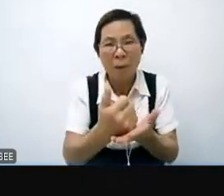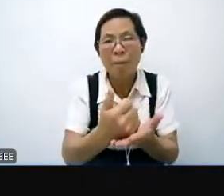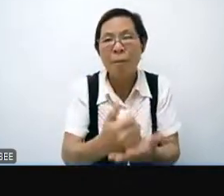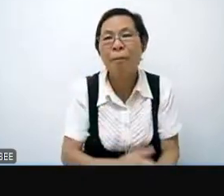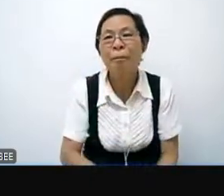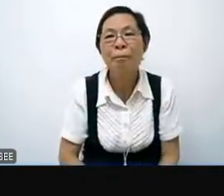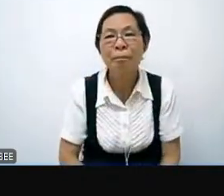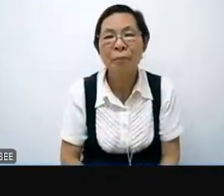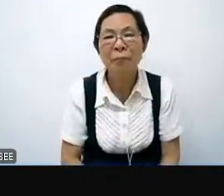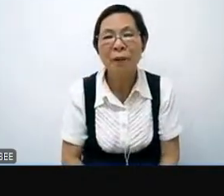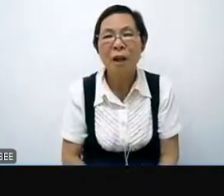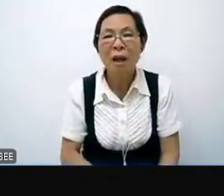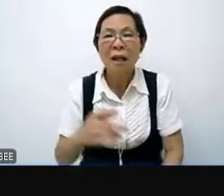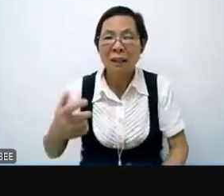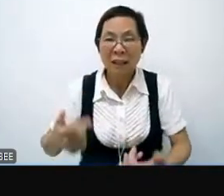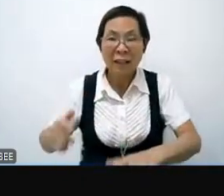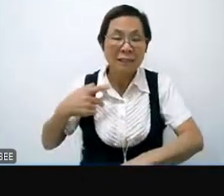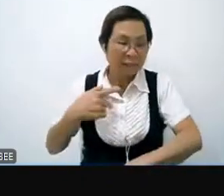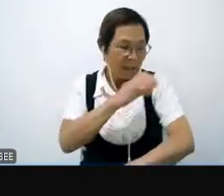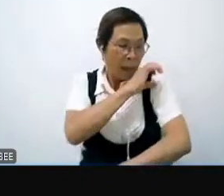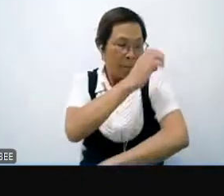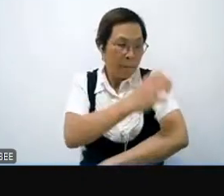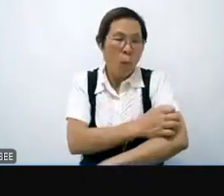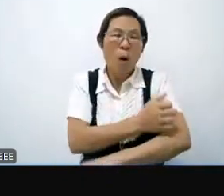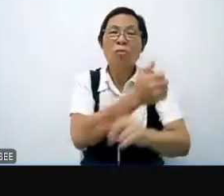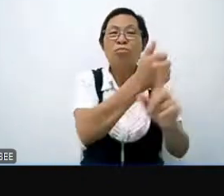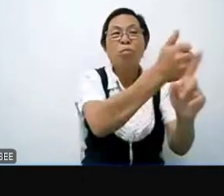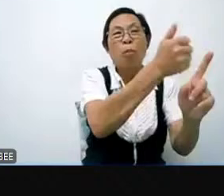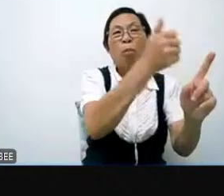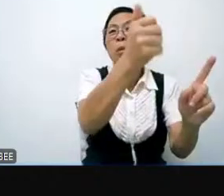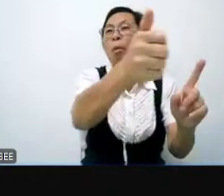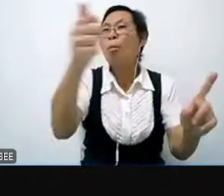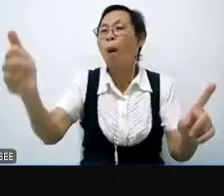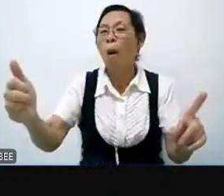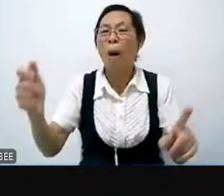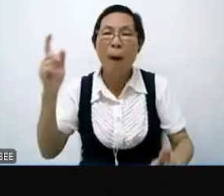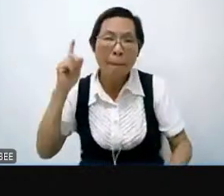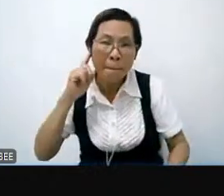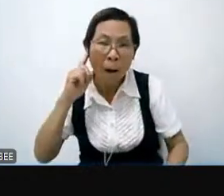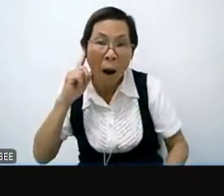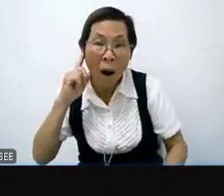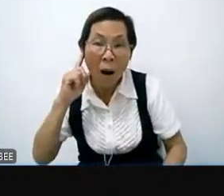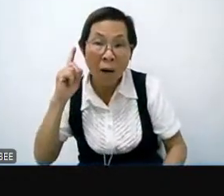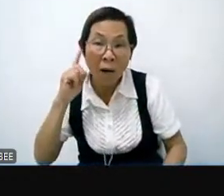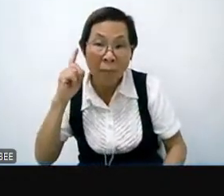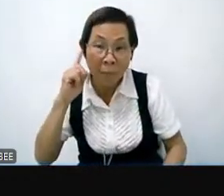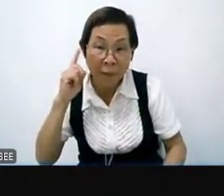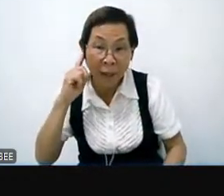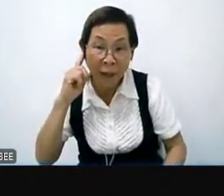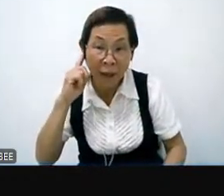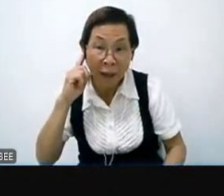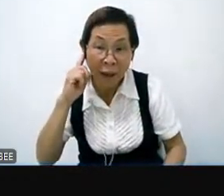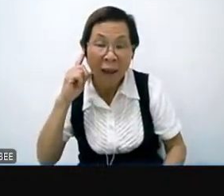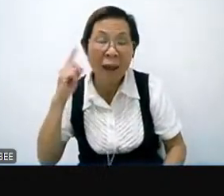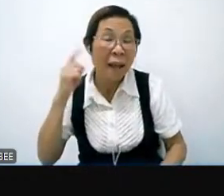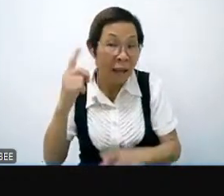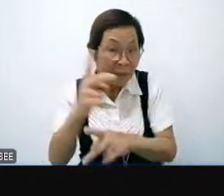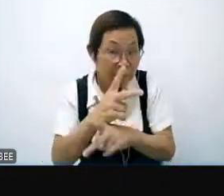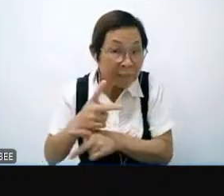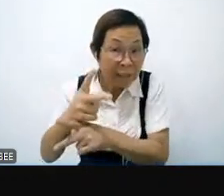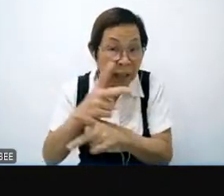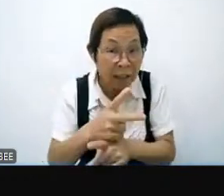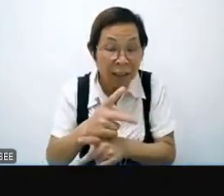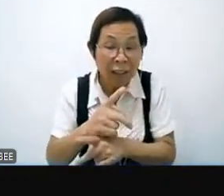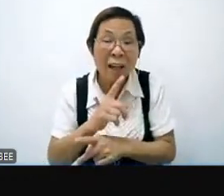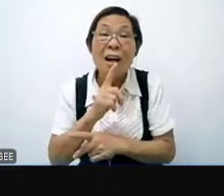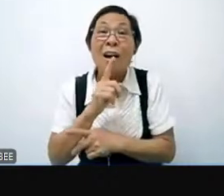let's empower yourself to make ear and hearing care a reality for all. I hope you enjoyed